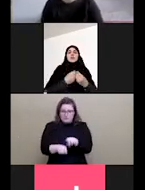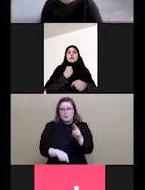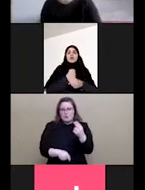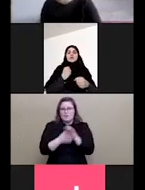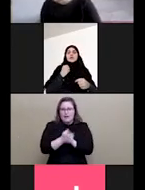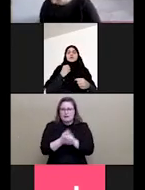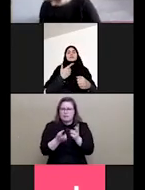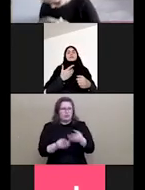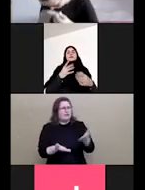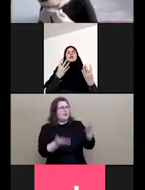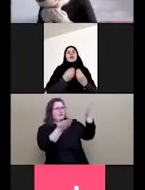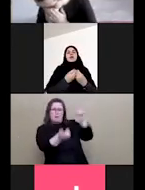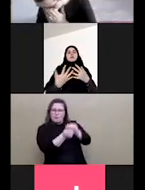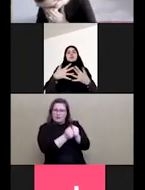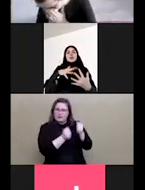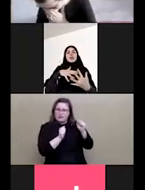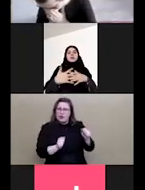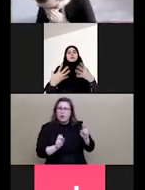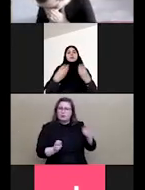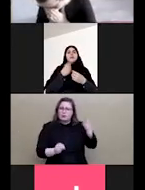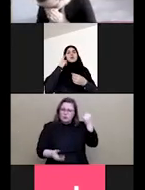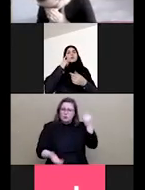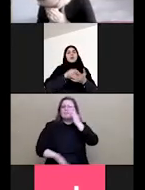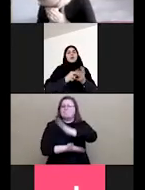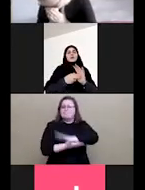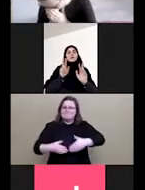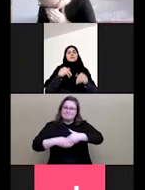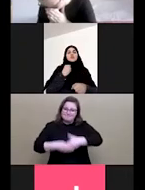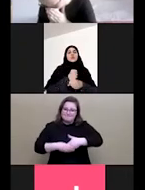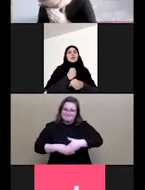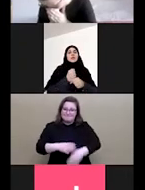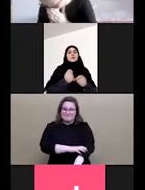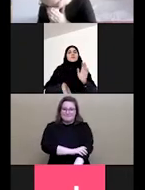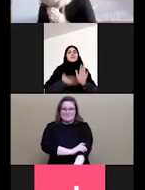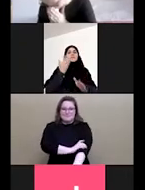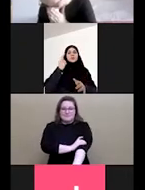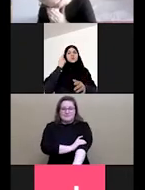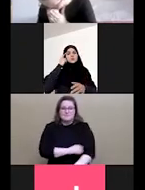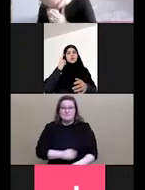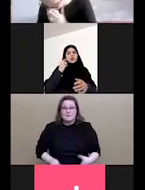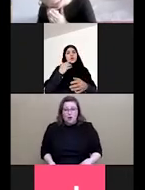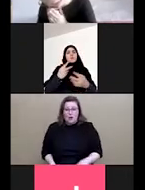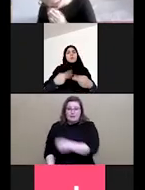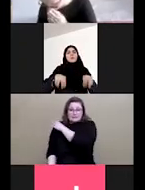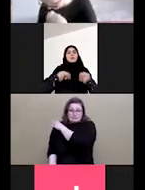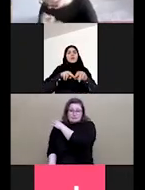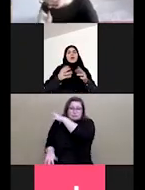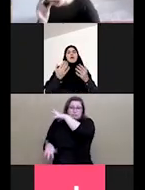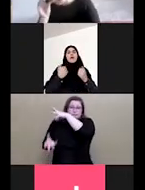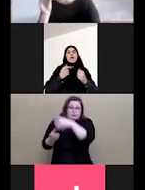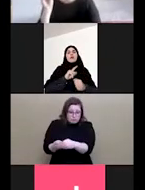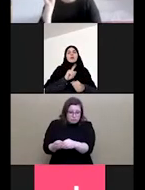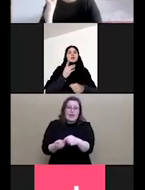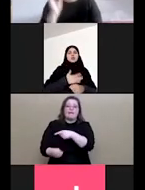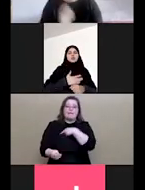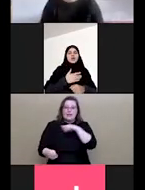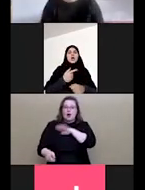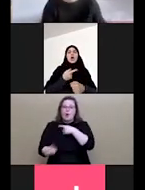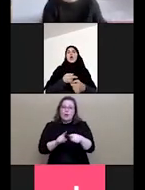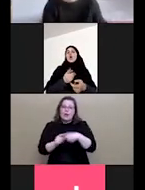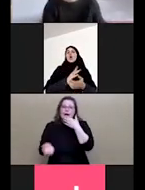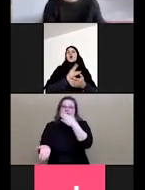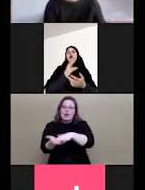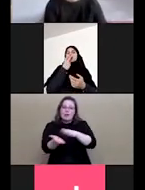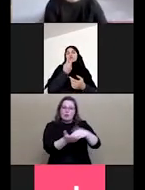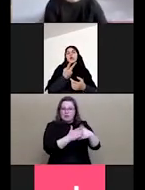So having in mind all this, we came up with a set of recommendations for different group of our stakeholders, and we